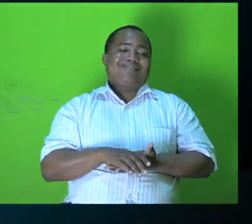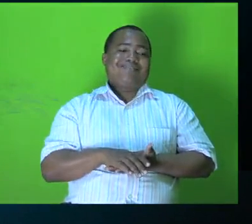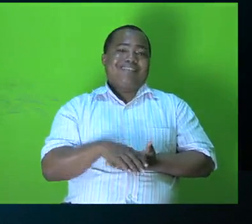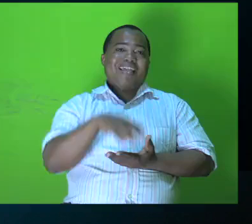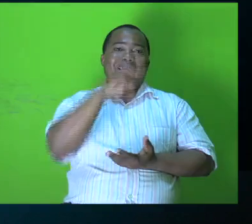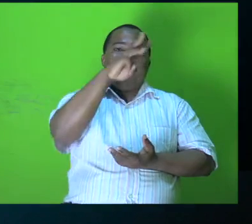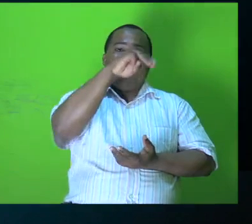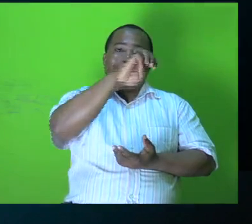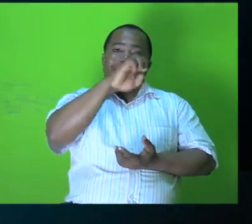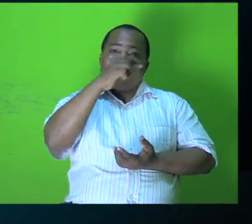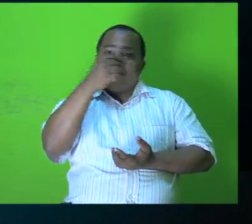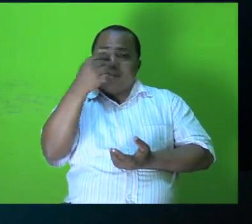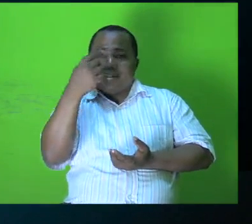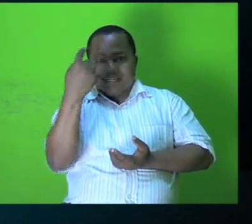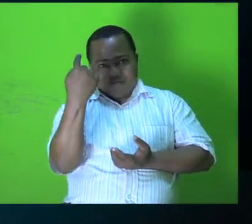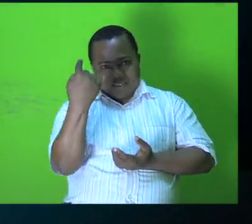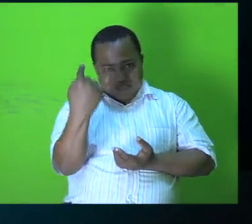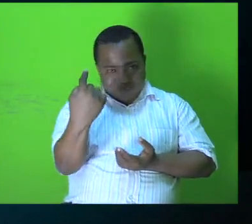metaphase I,